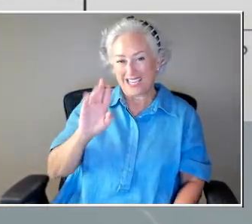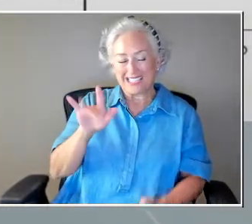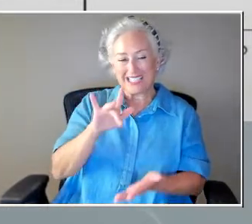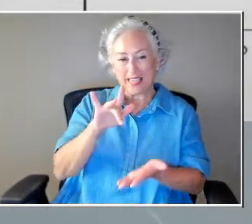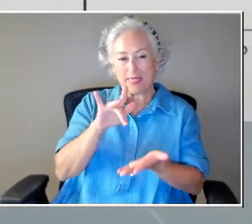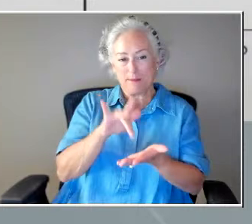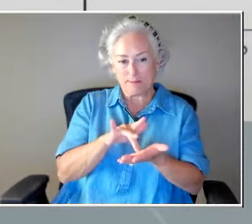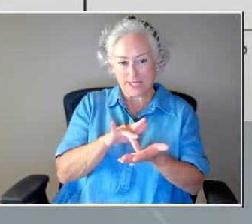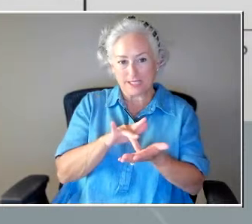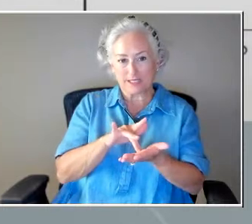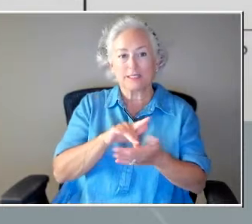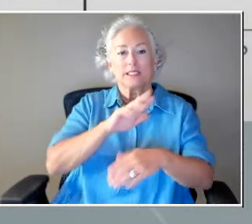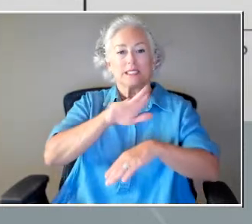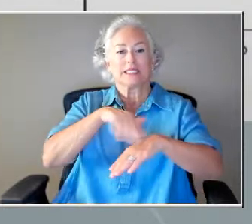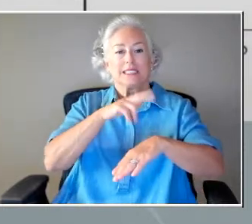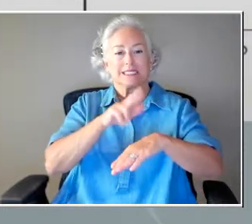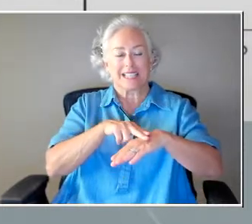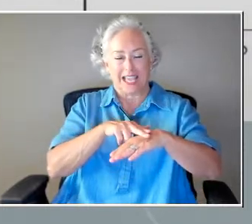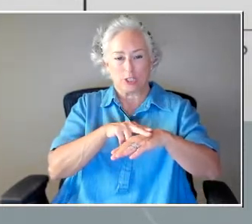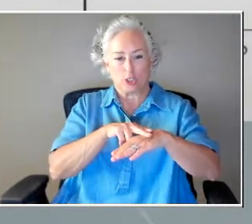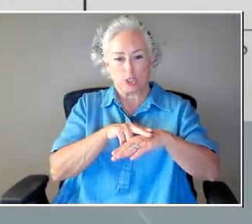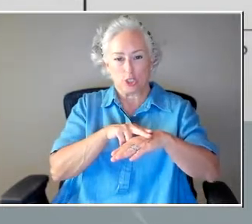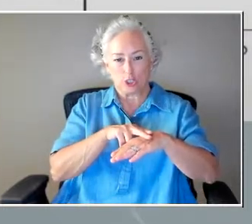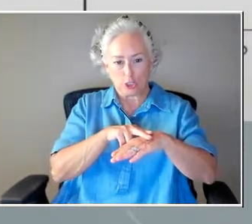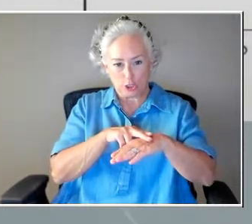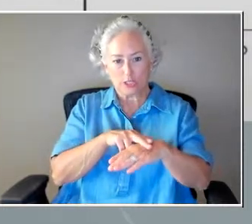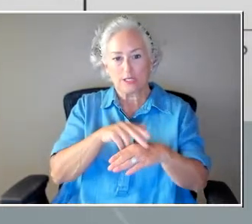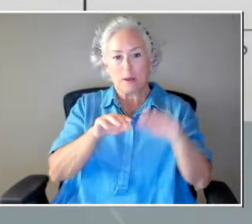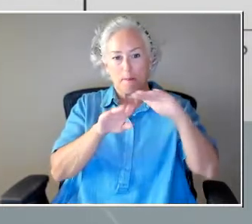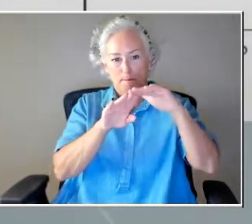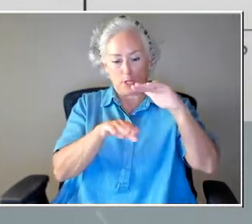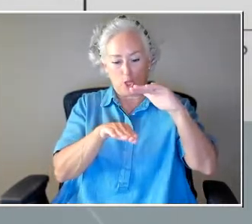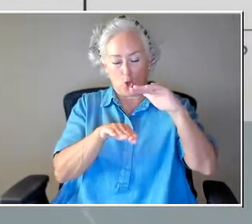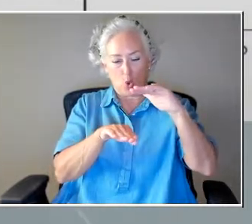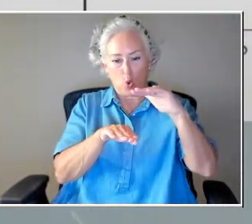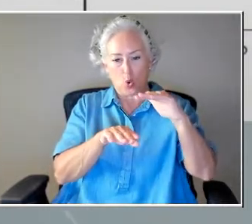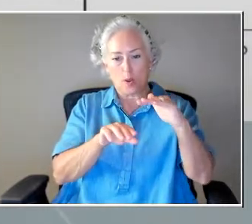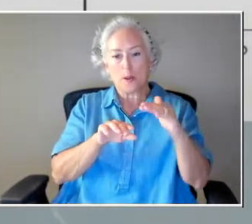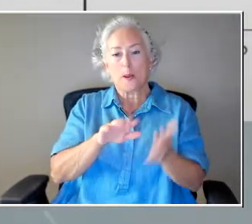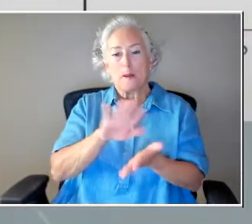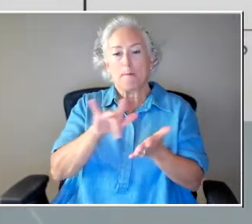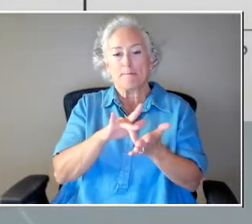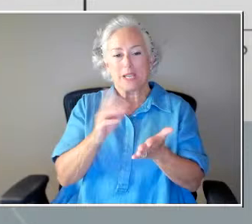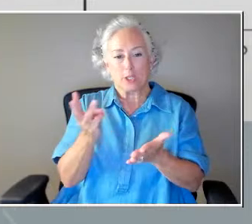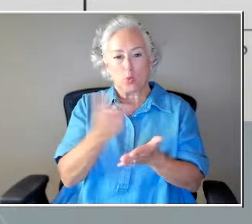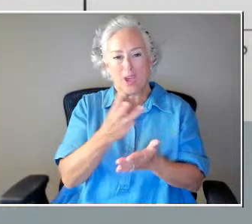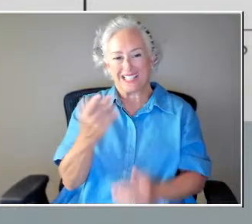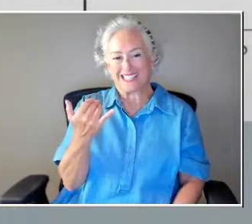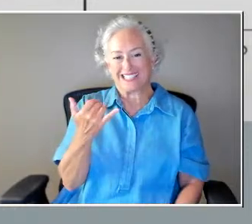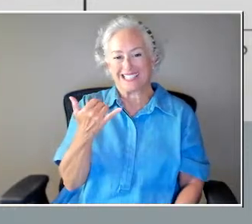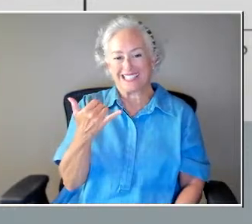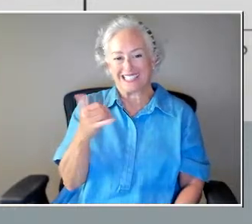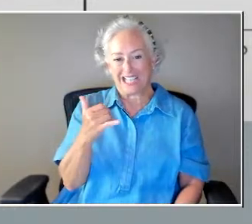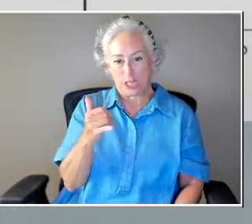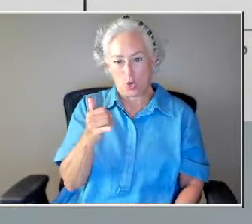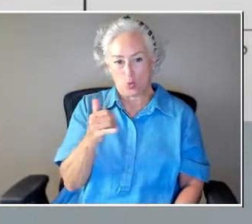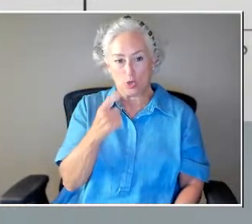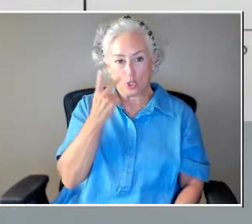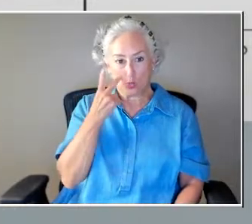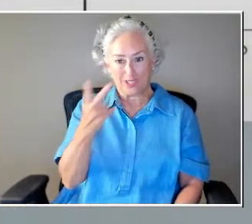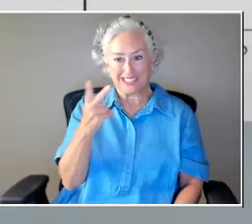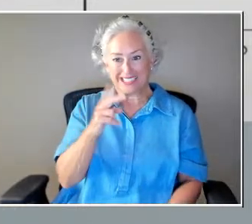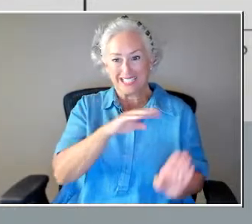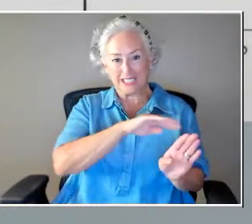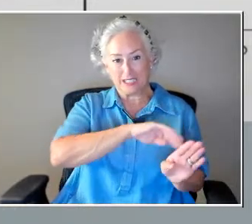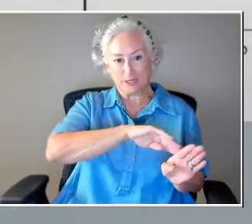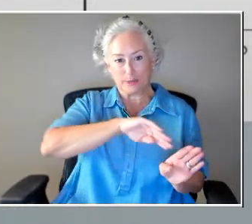levels. Right below that in the Midwest, we can see in yellow. There are peaks to that just a couple weeks back,